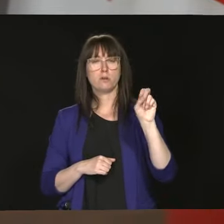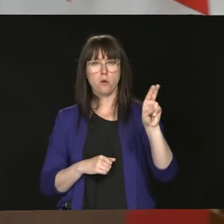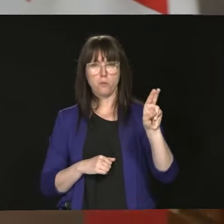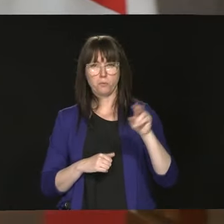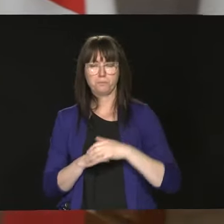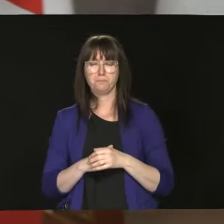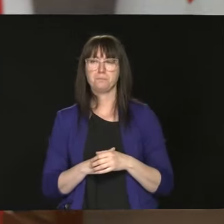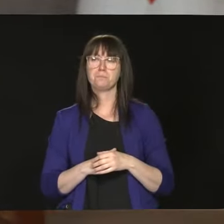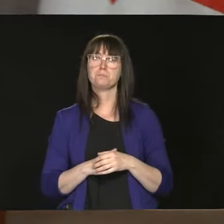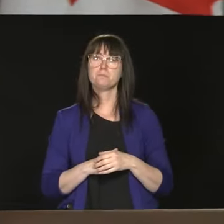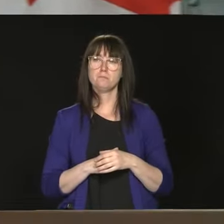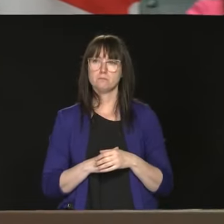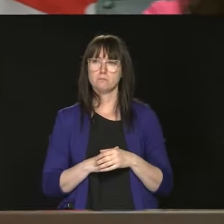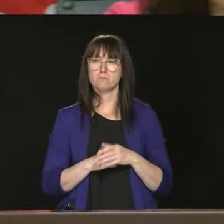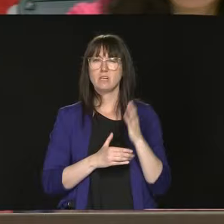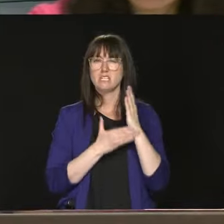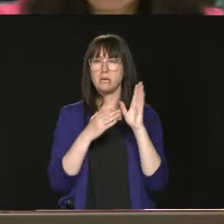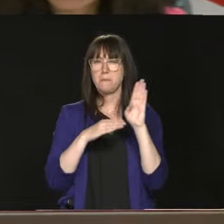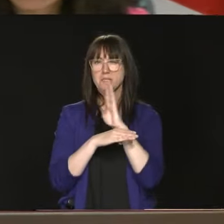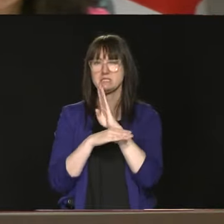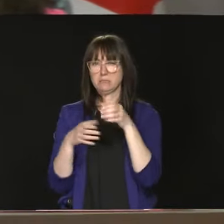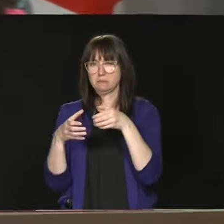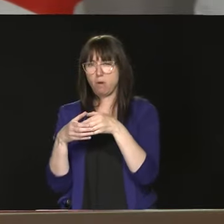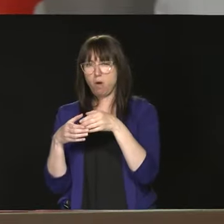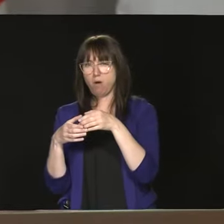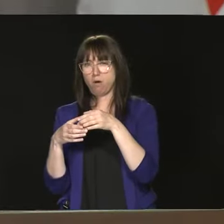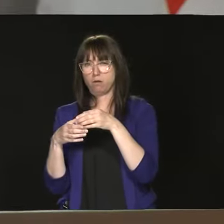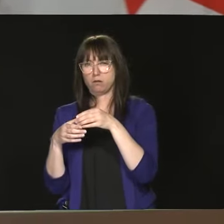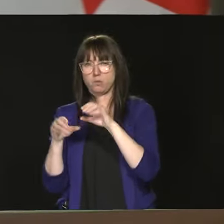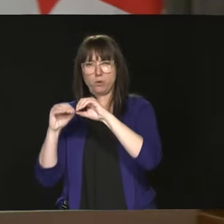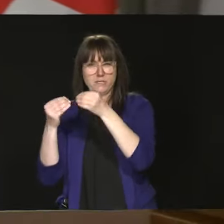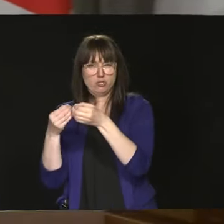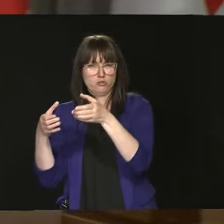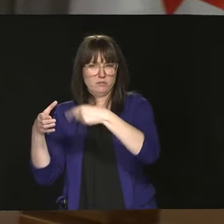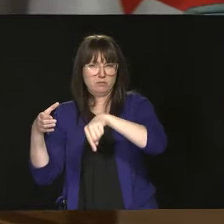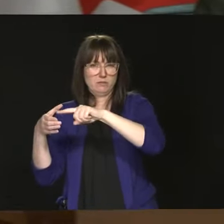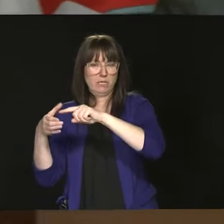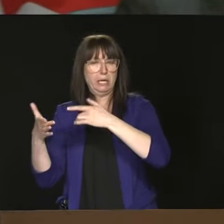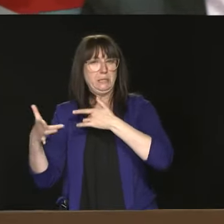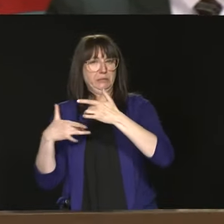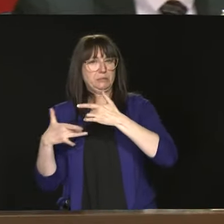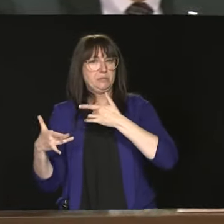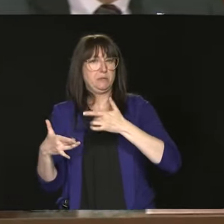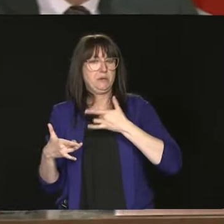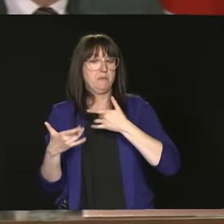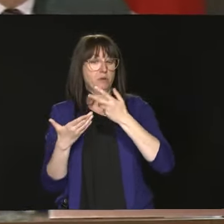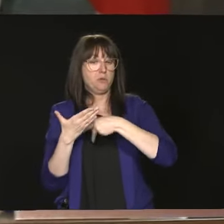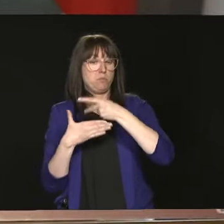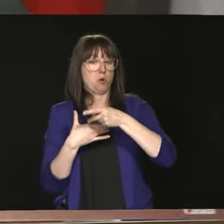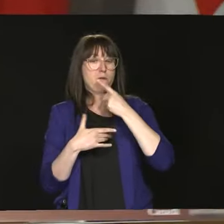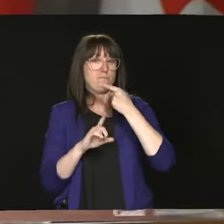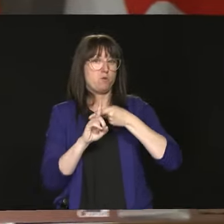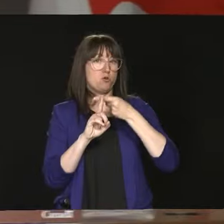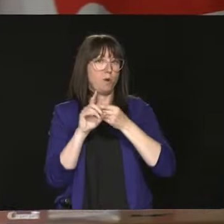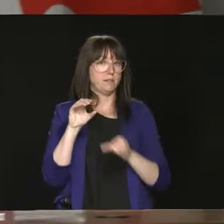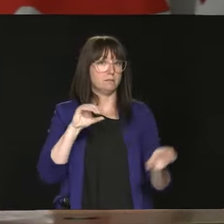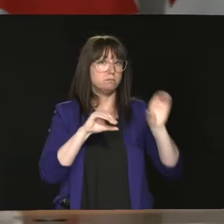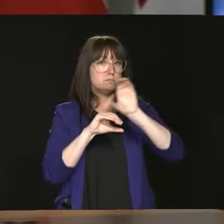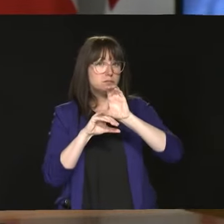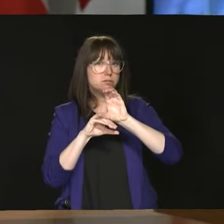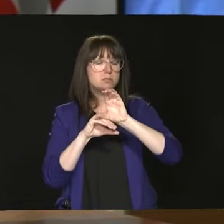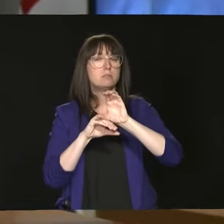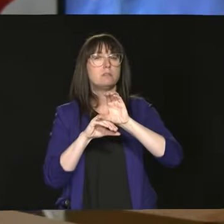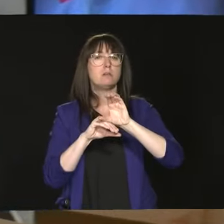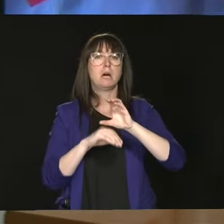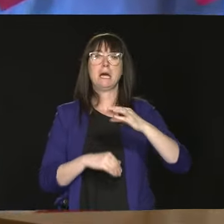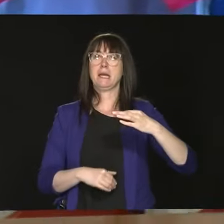business federations who are concerned that the program to subsidize rent for small businesses is voluntary on the part of the landlord.